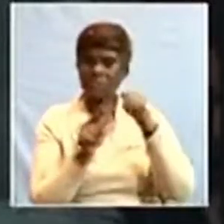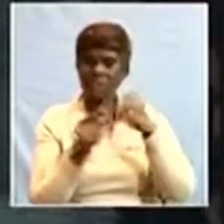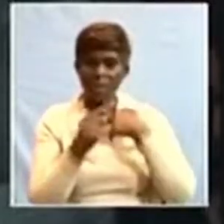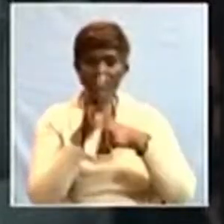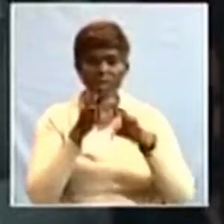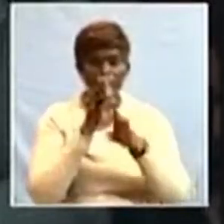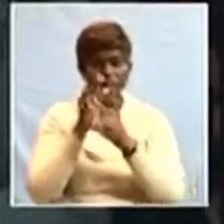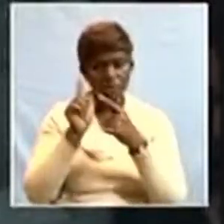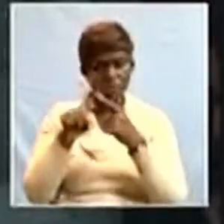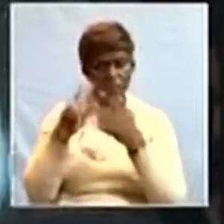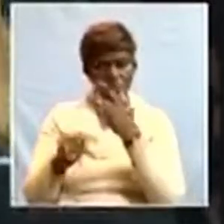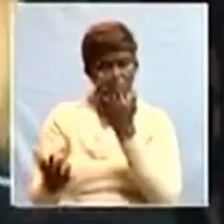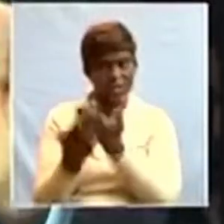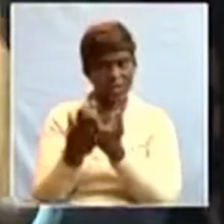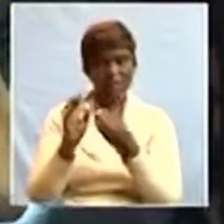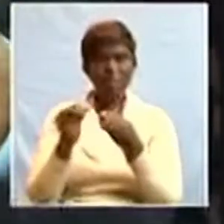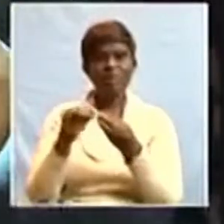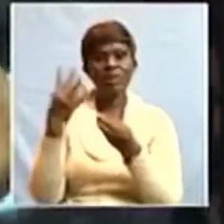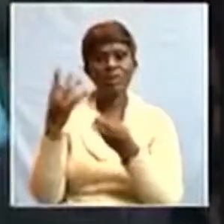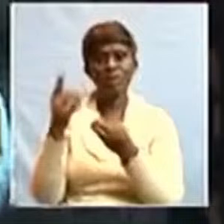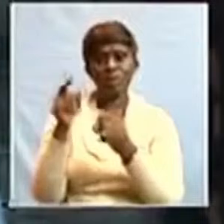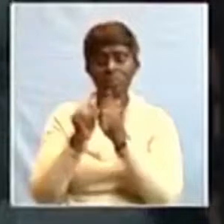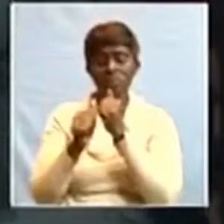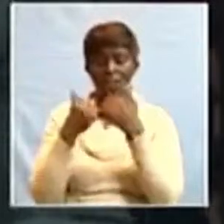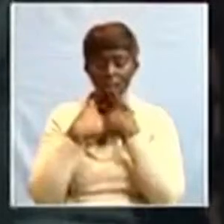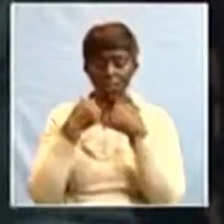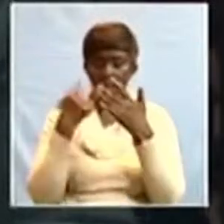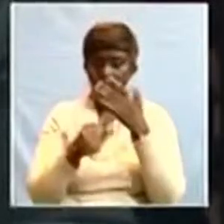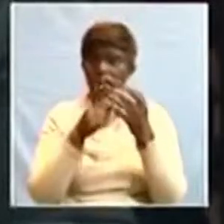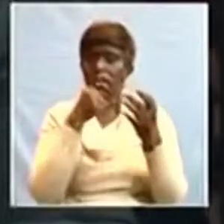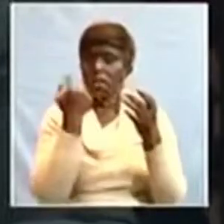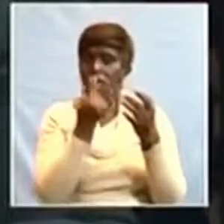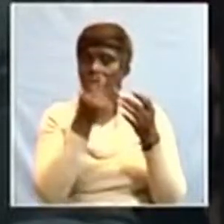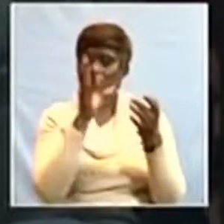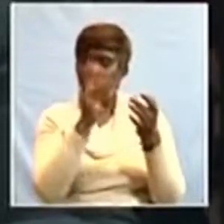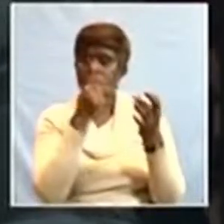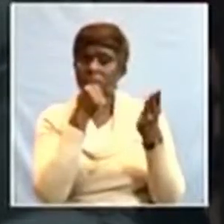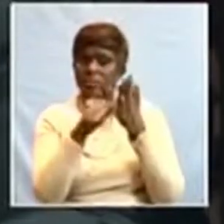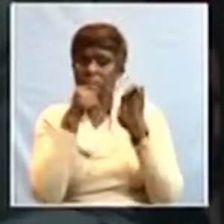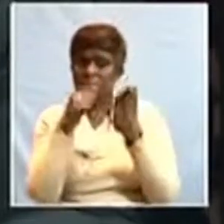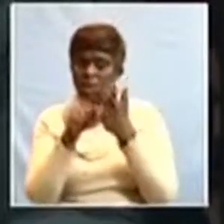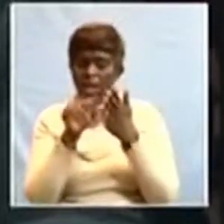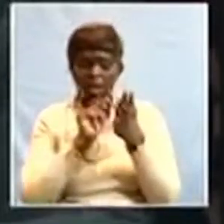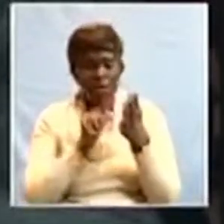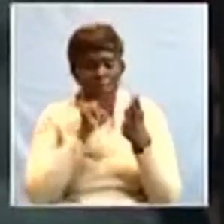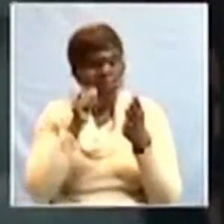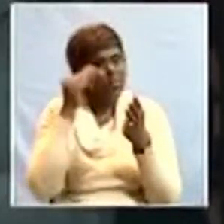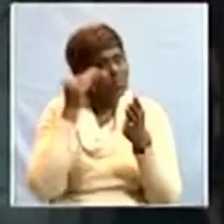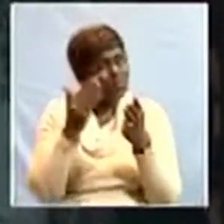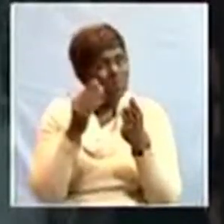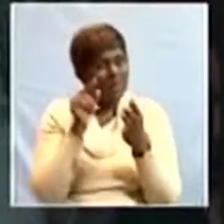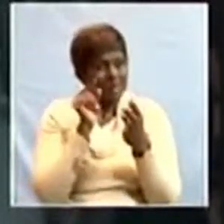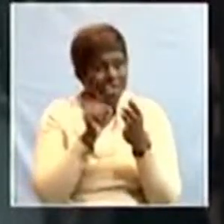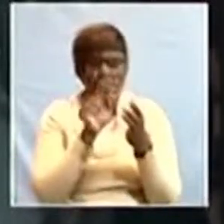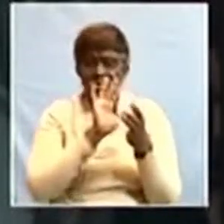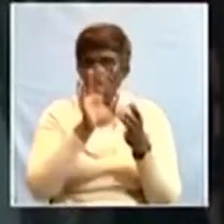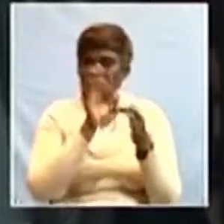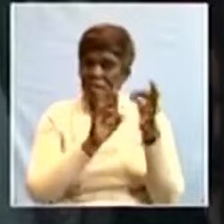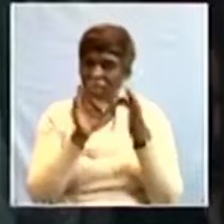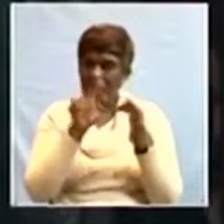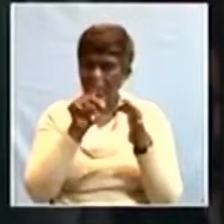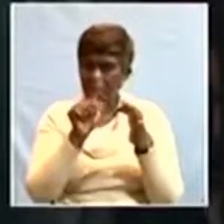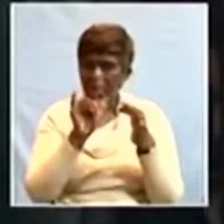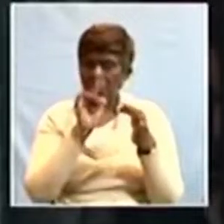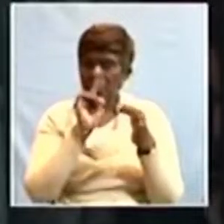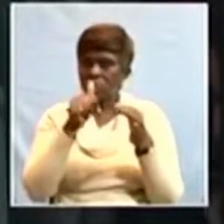referred us to Annex 5, which has only 6 letters. So we don't know. Is it your submission, PS,